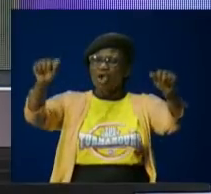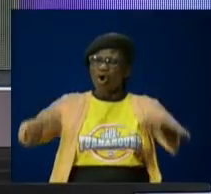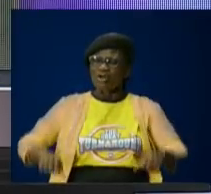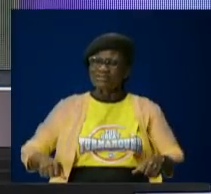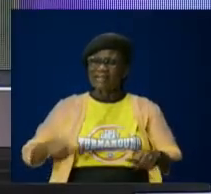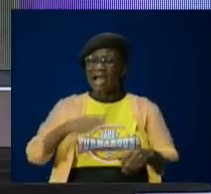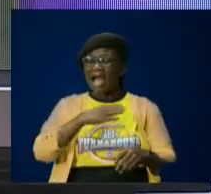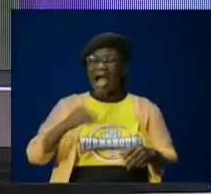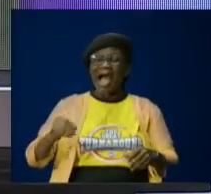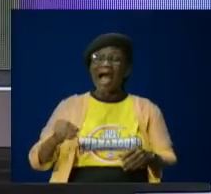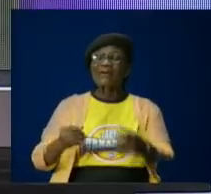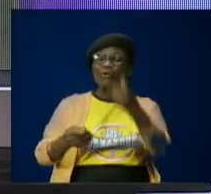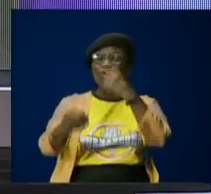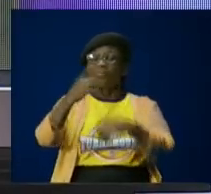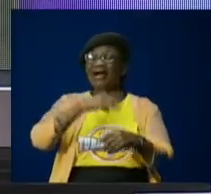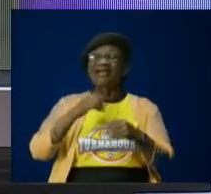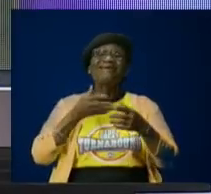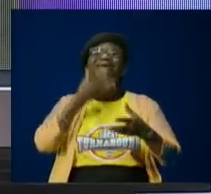the Almighty God.